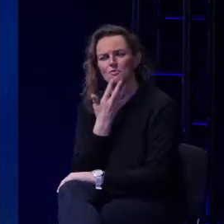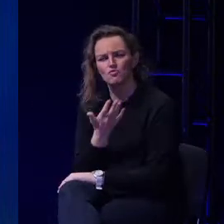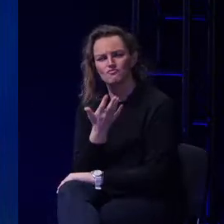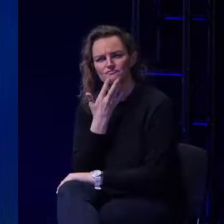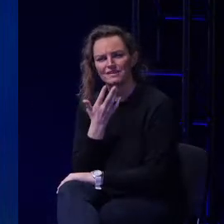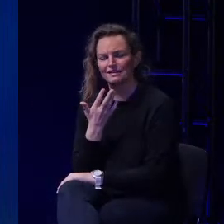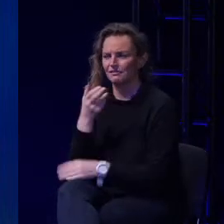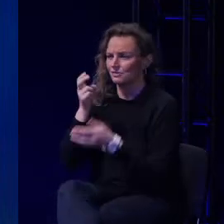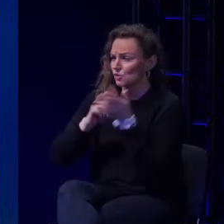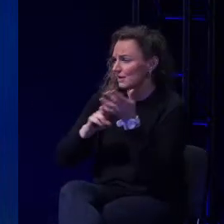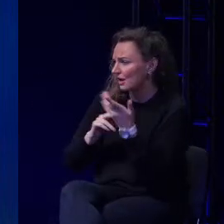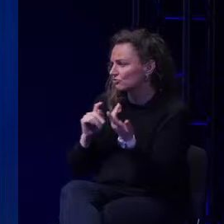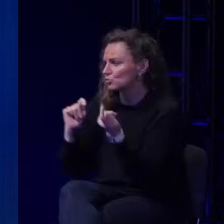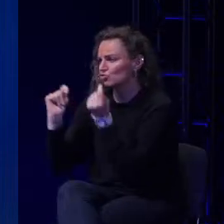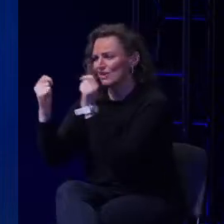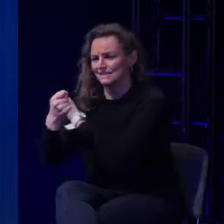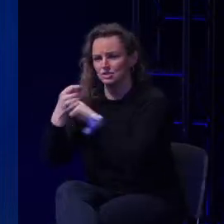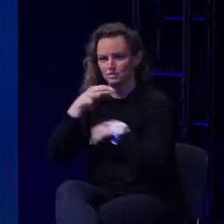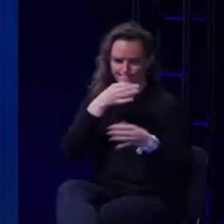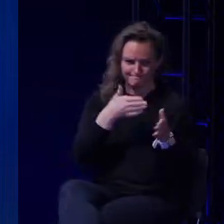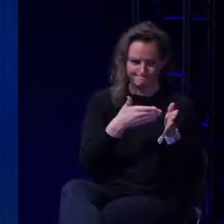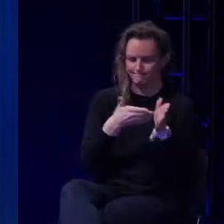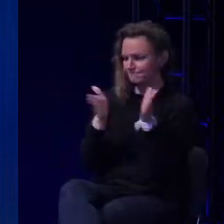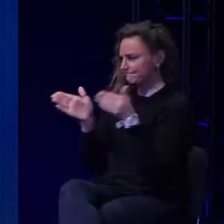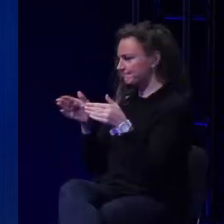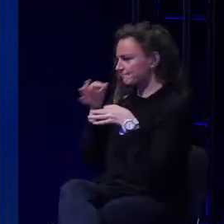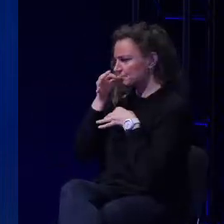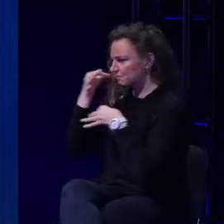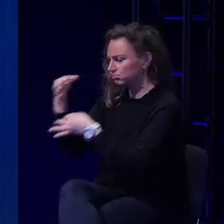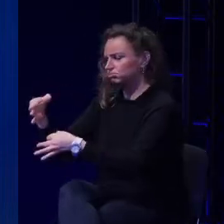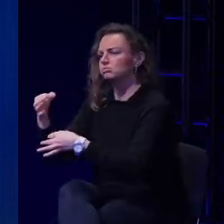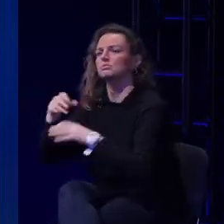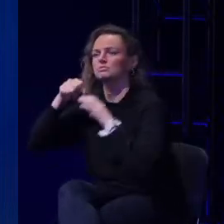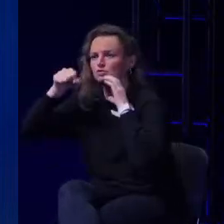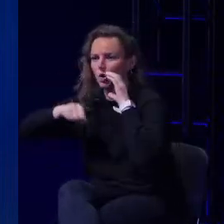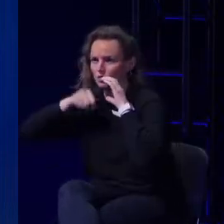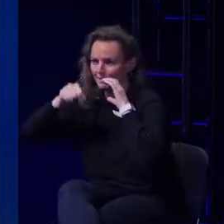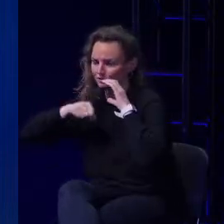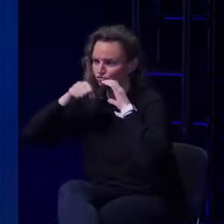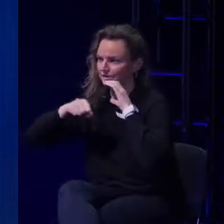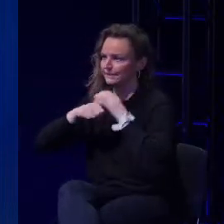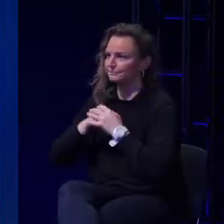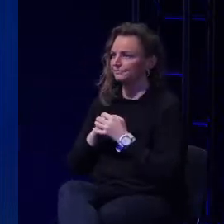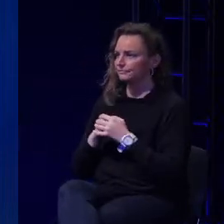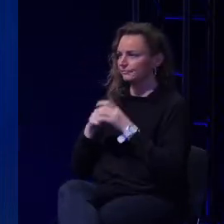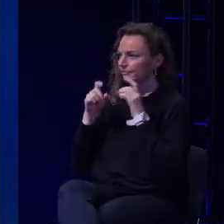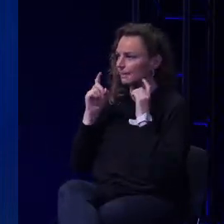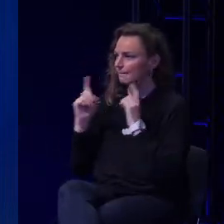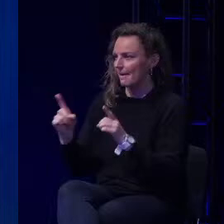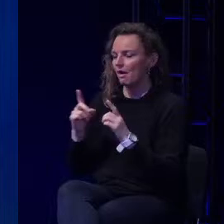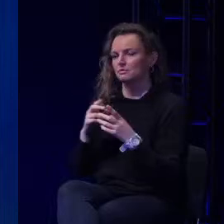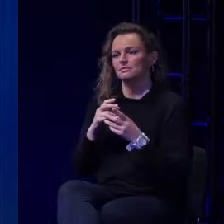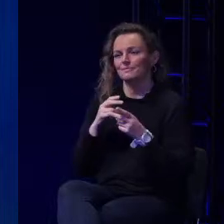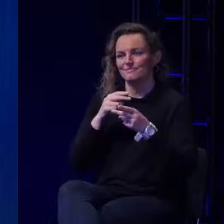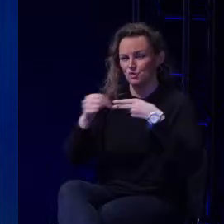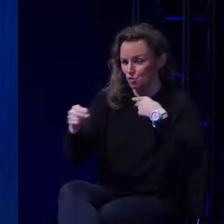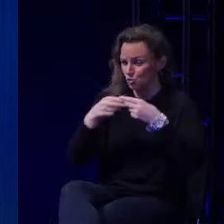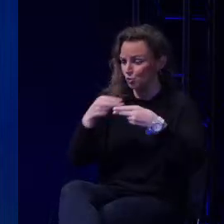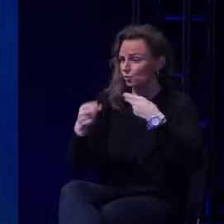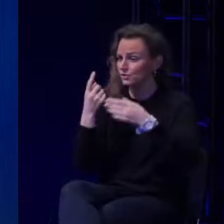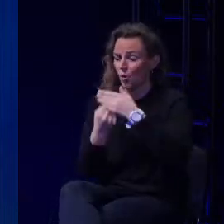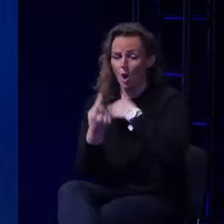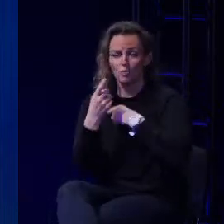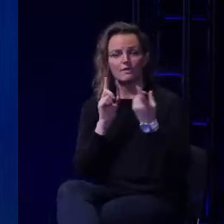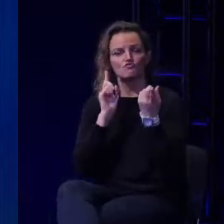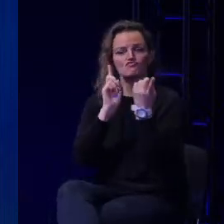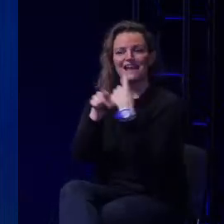transition was into documentaries. And the difference is that news, you are only reactive to what is happening around you.